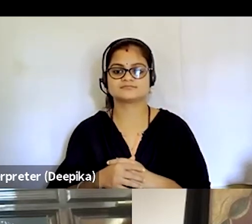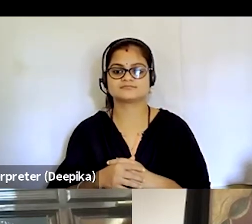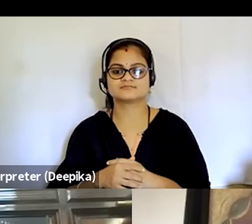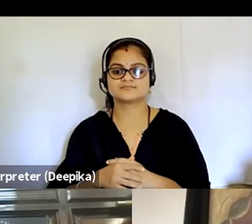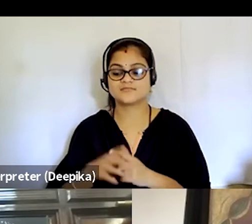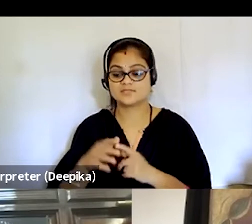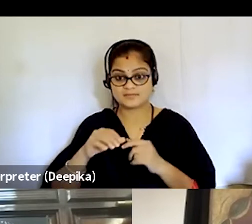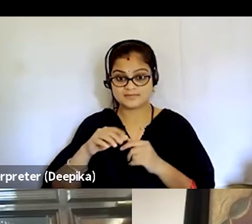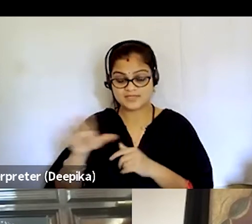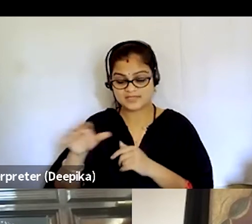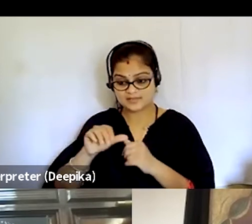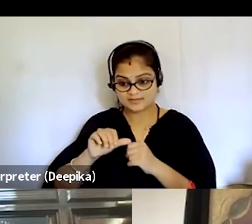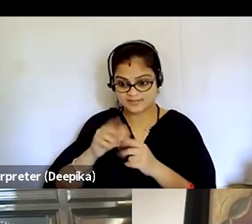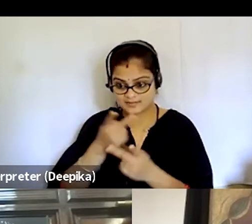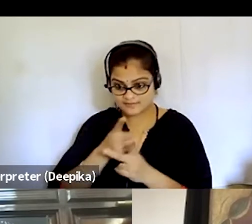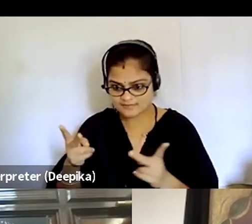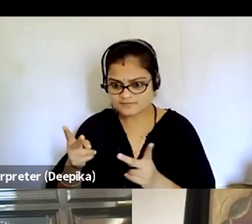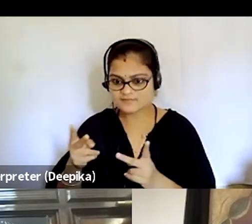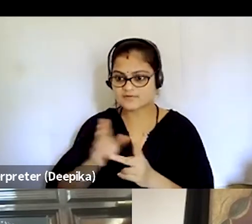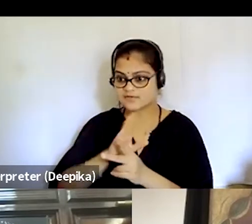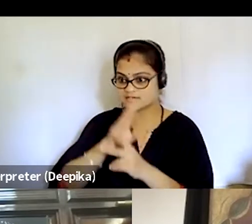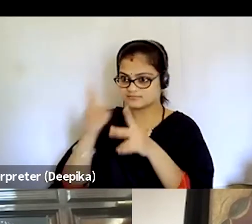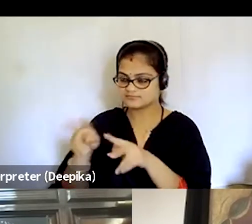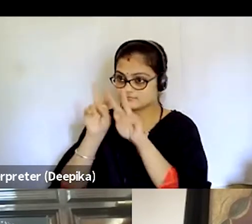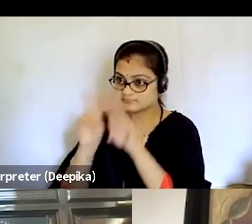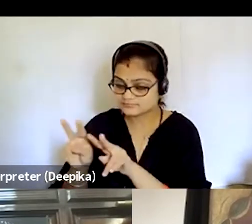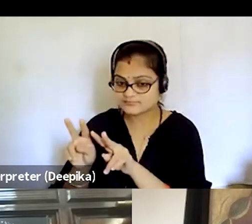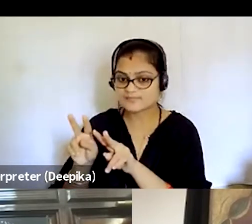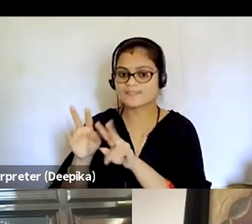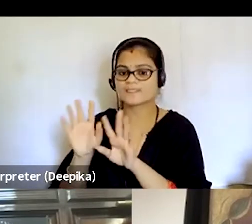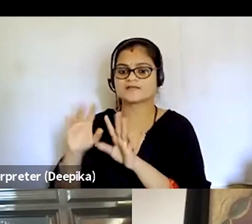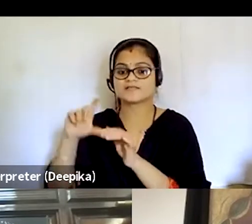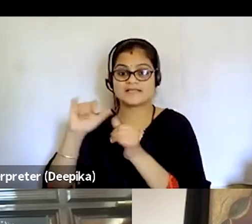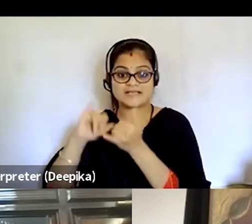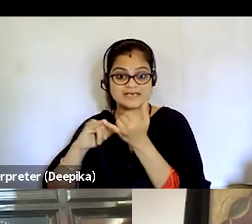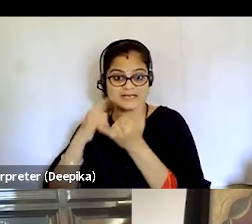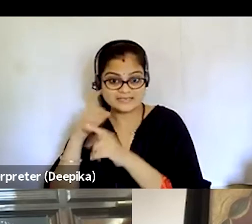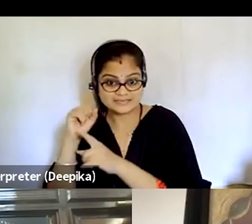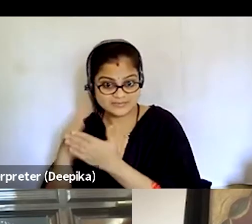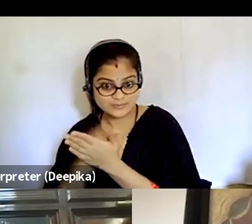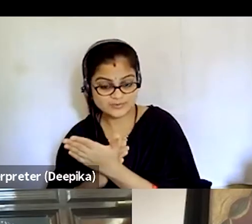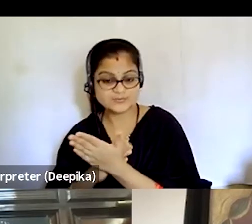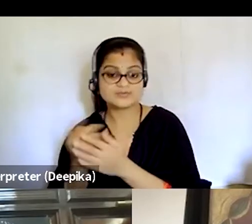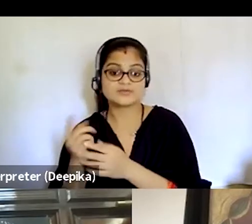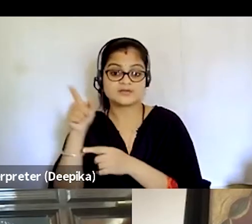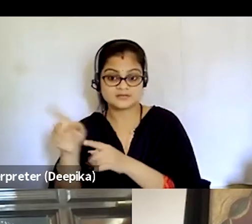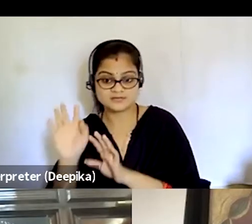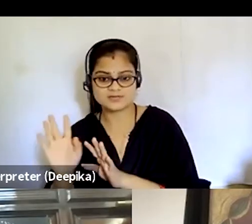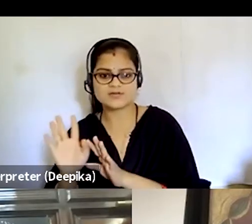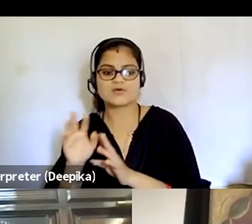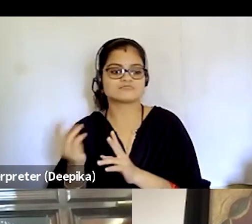at it, by having alcohol and food. You have to sit down and watch it. It's like sacred space on stage. Yes. When a kacheri, it is like